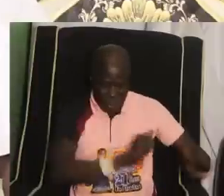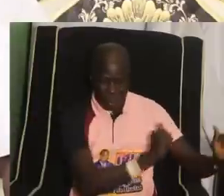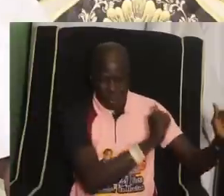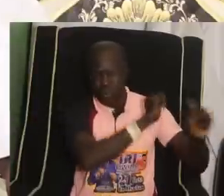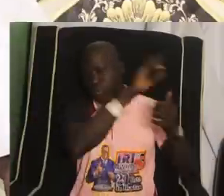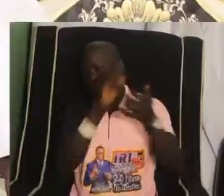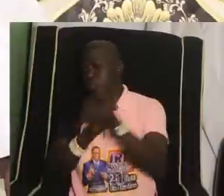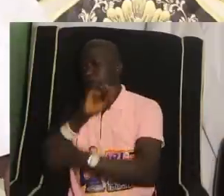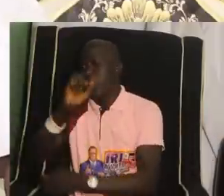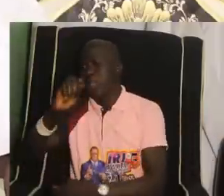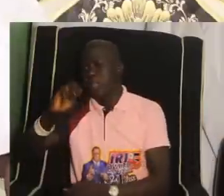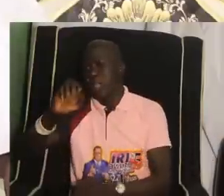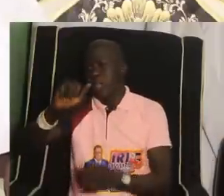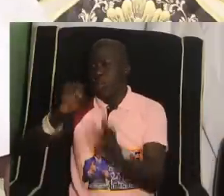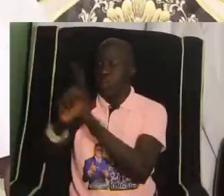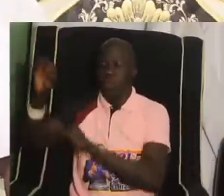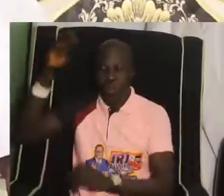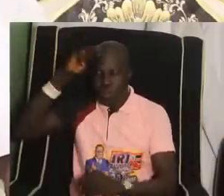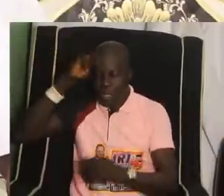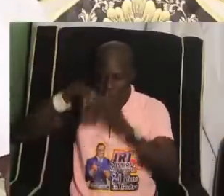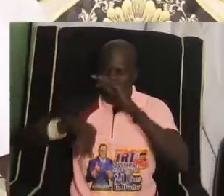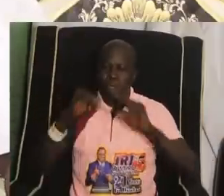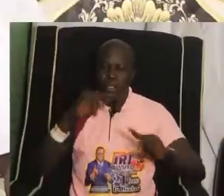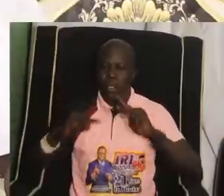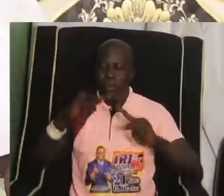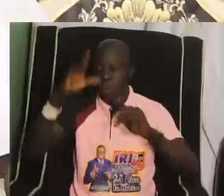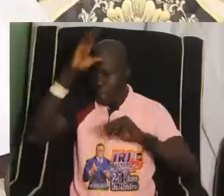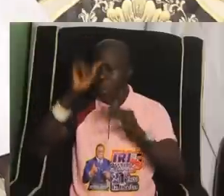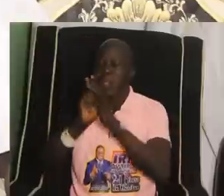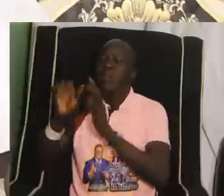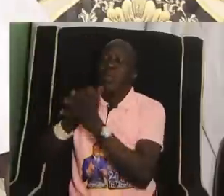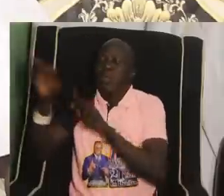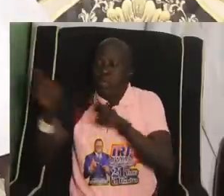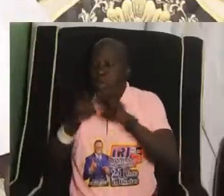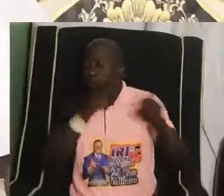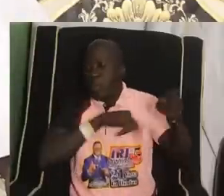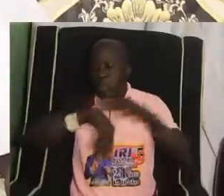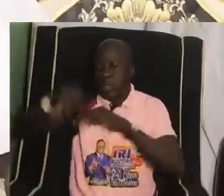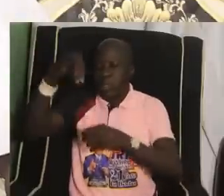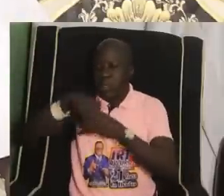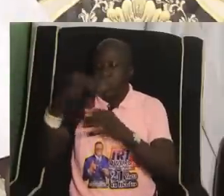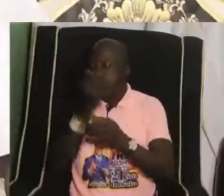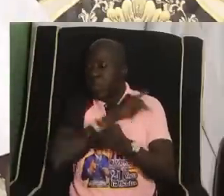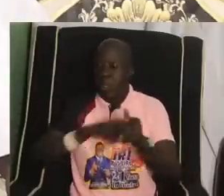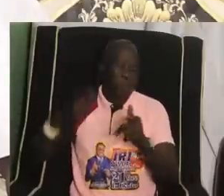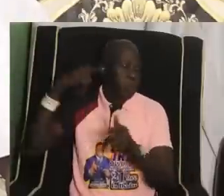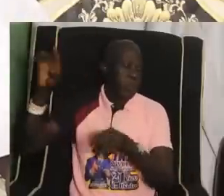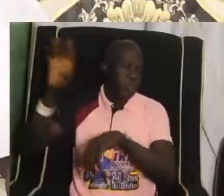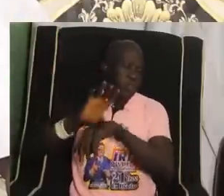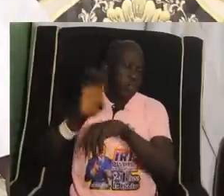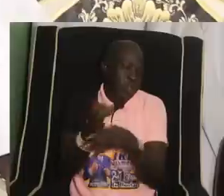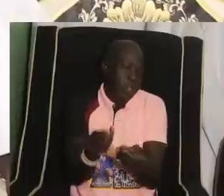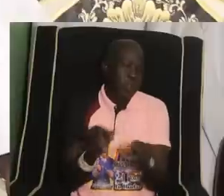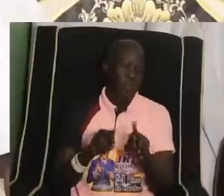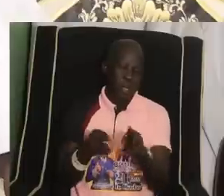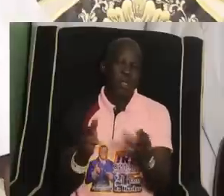an apostle. Dr. S.M.O. Mustafa J.P. BabaSebioba lati ijo Sirop Kagode Church Land of